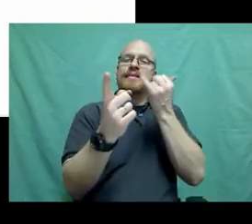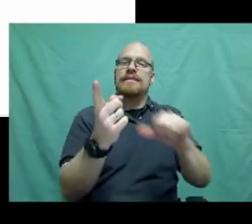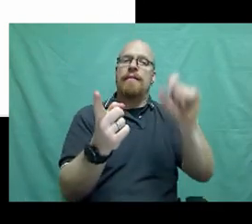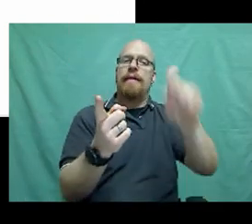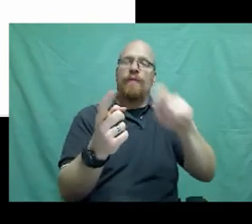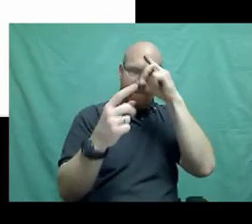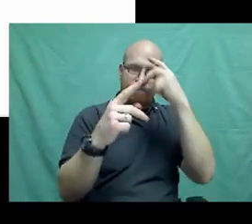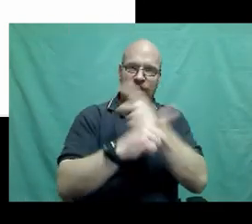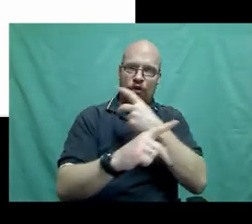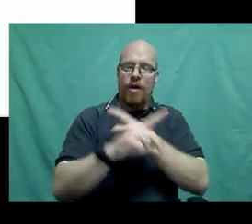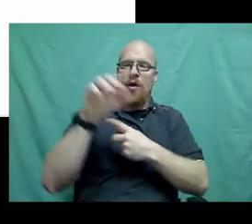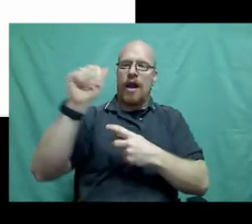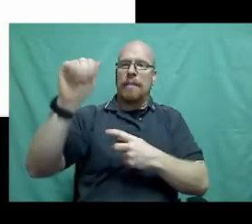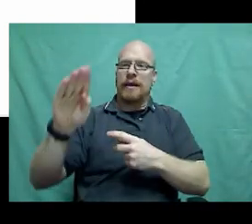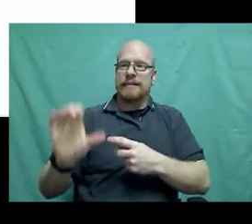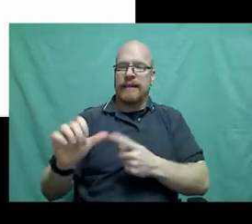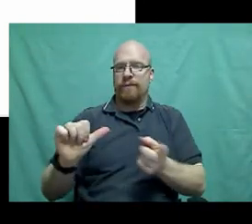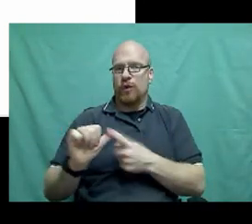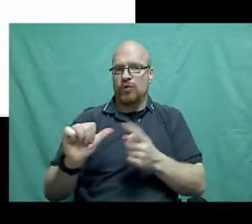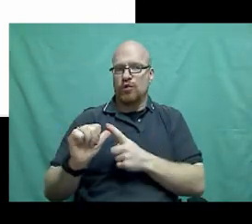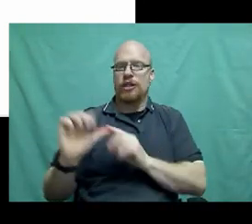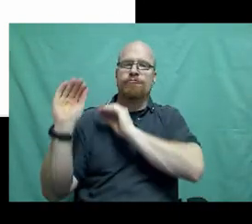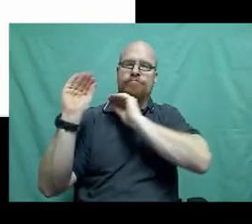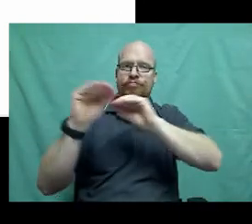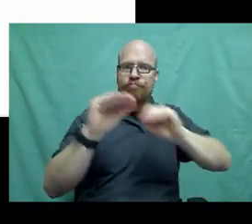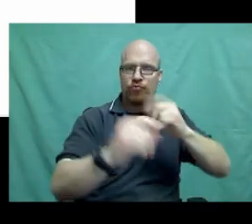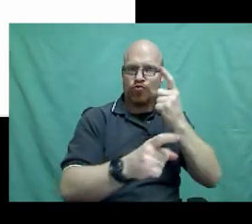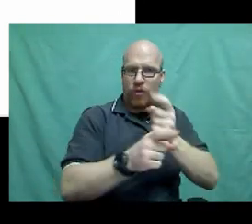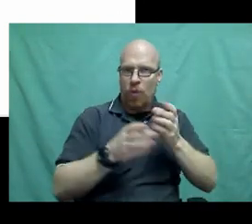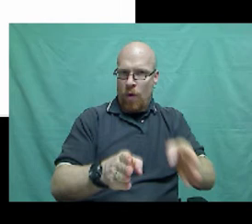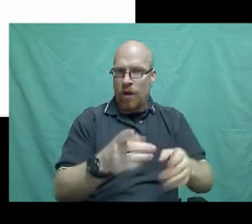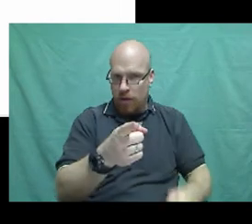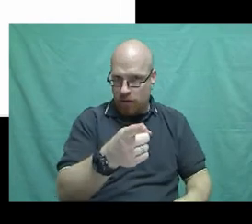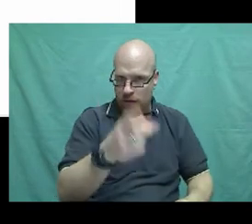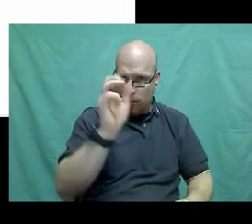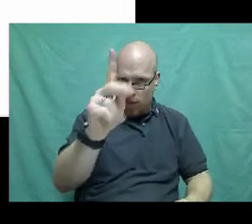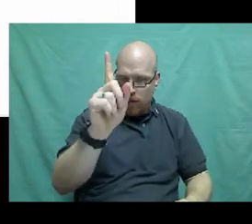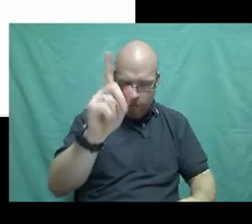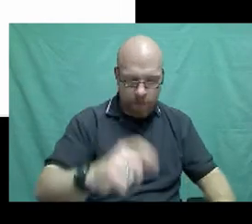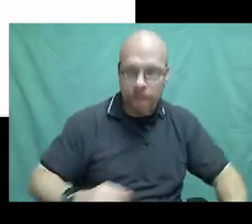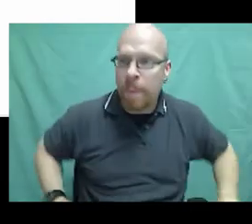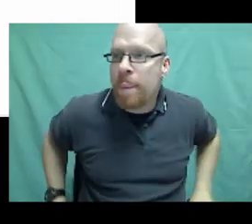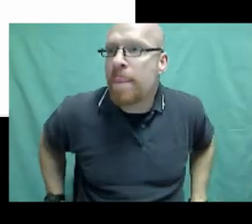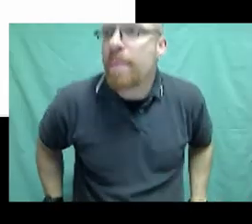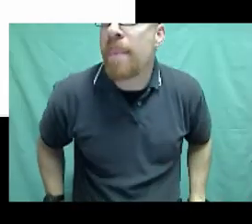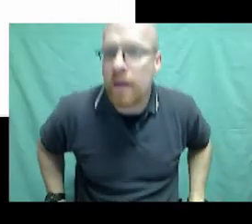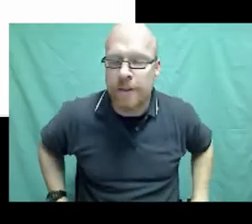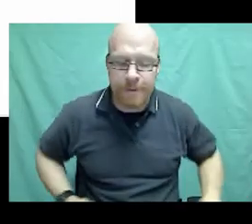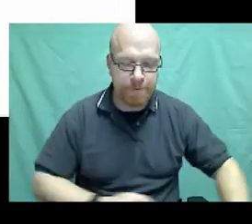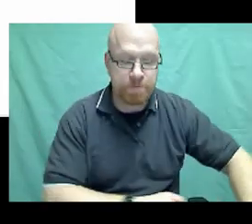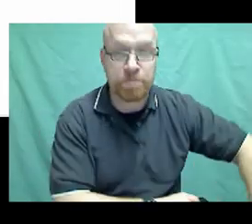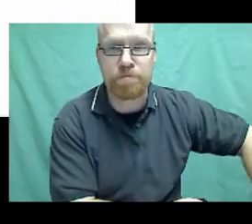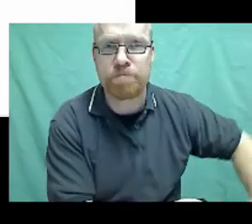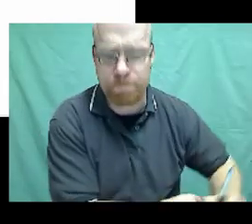So now you see, I need to label my A, B, and C numbers first and identify